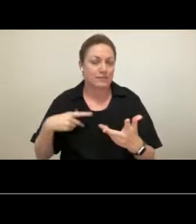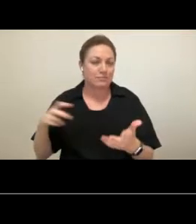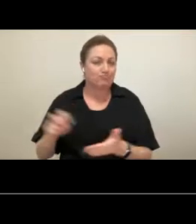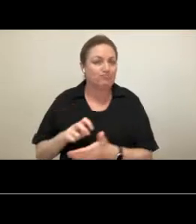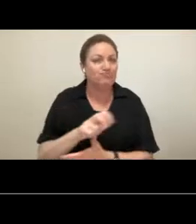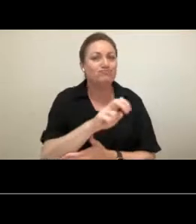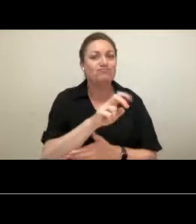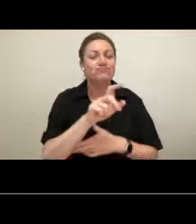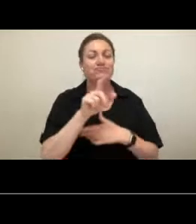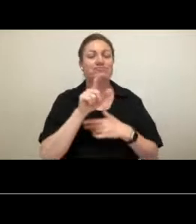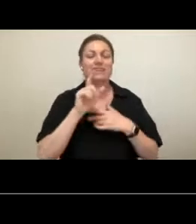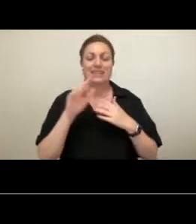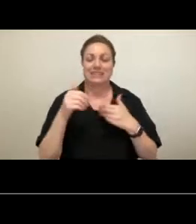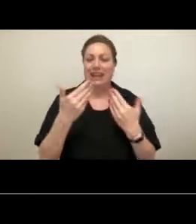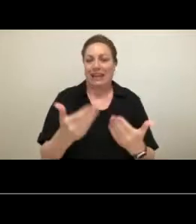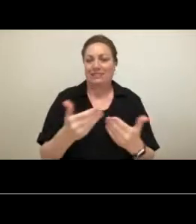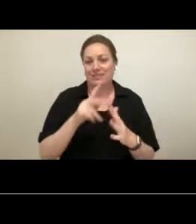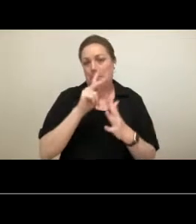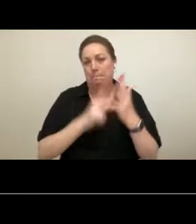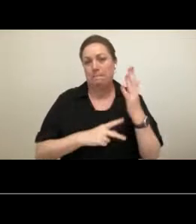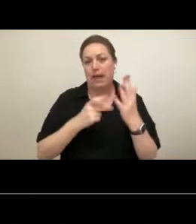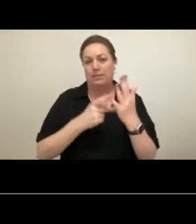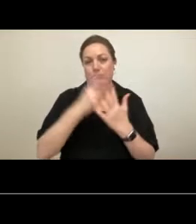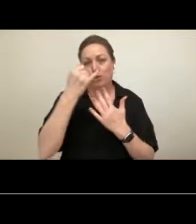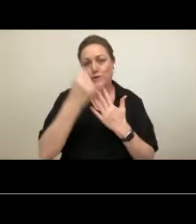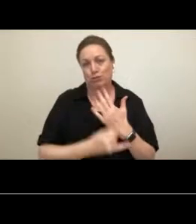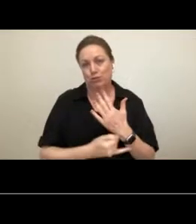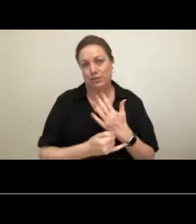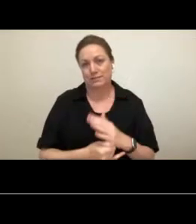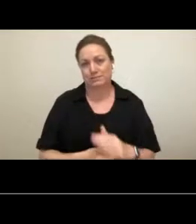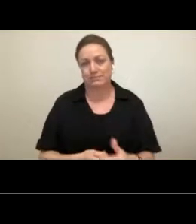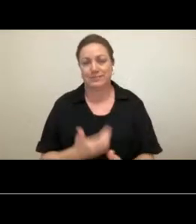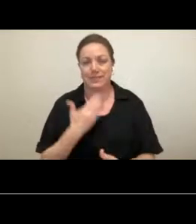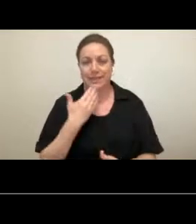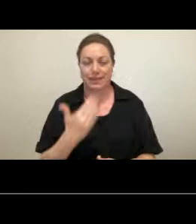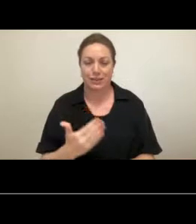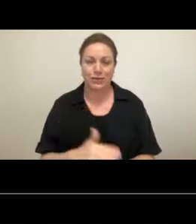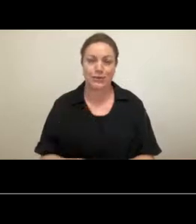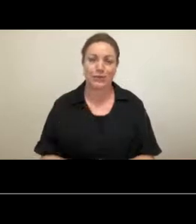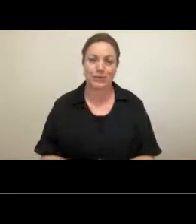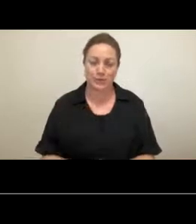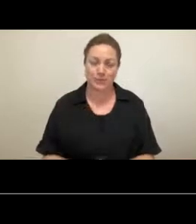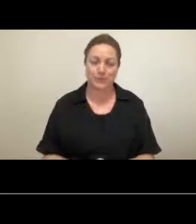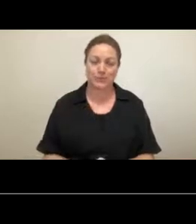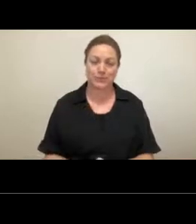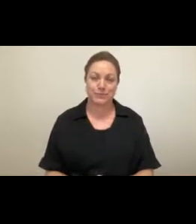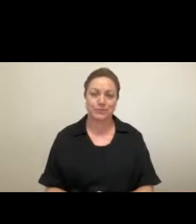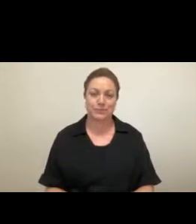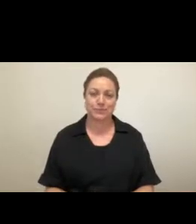Amanda, that's really terrific to be part of this. Thank you. Handing back to you.